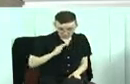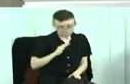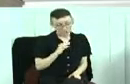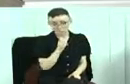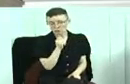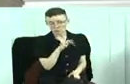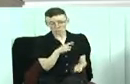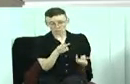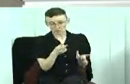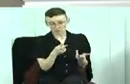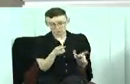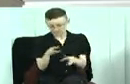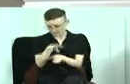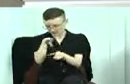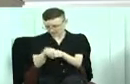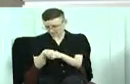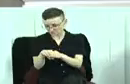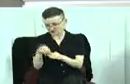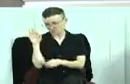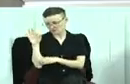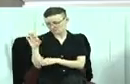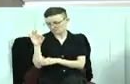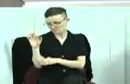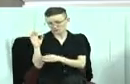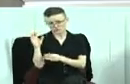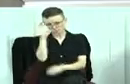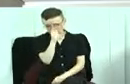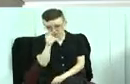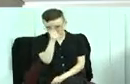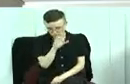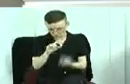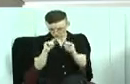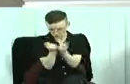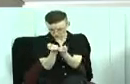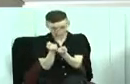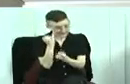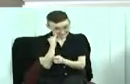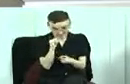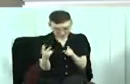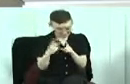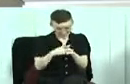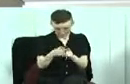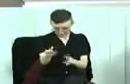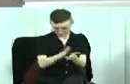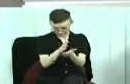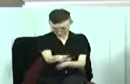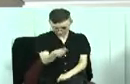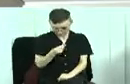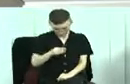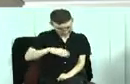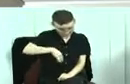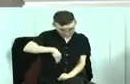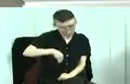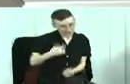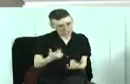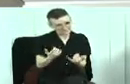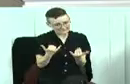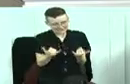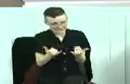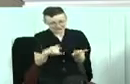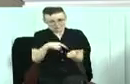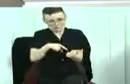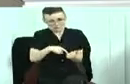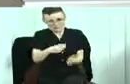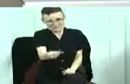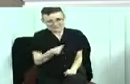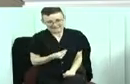standing for the pastoral search team. And so if you haven't done so already, please get those applications to me by the end of the day. We need those in so